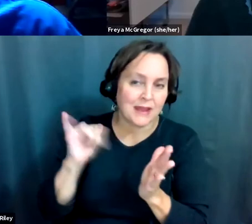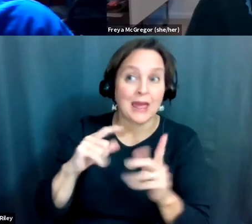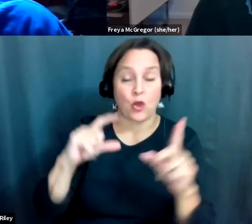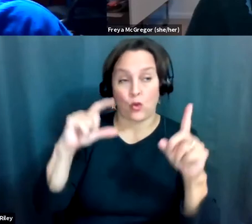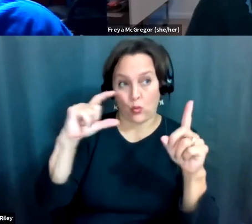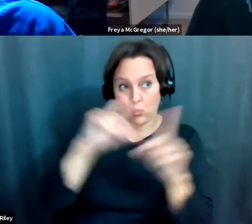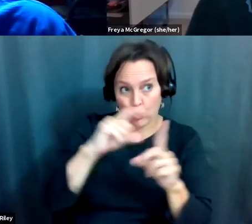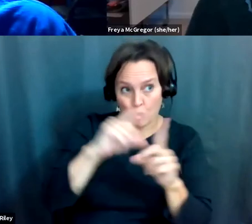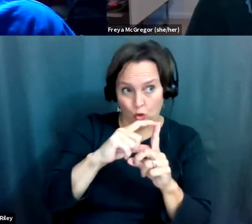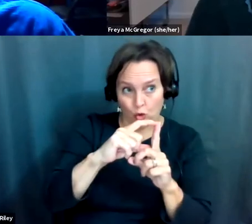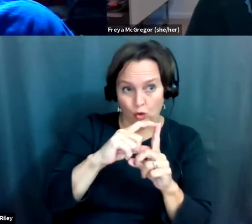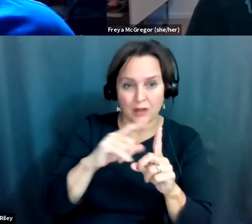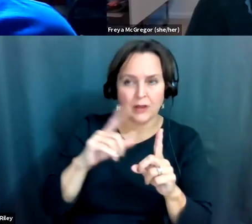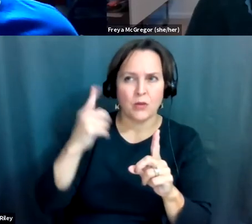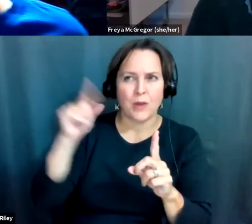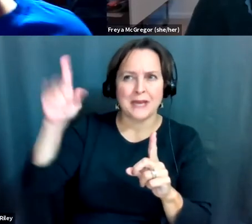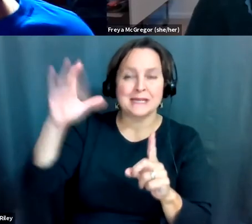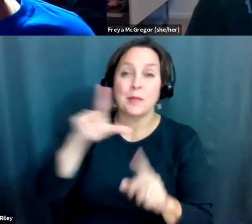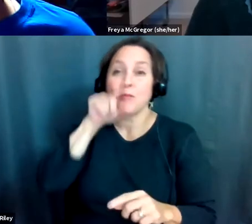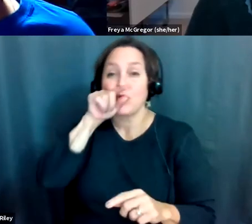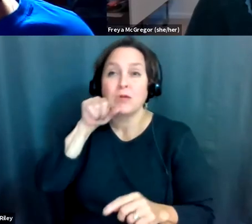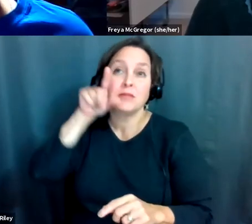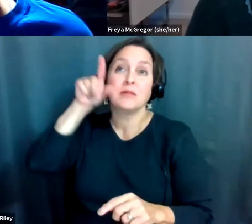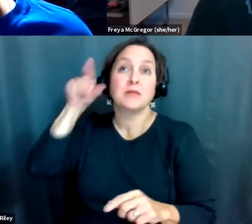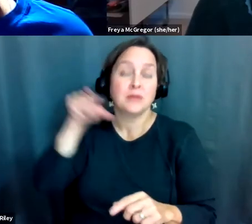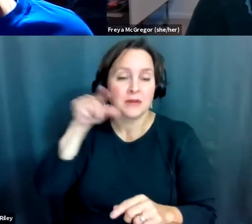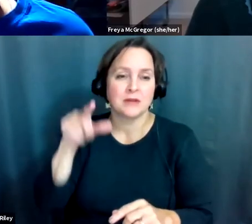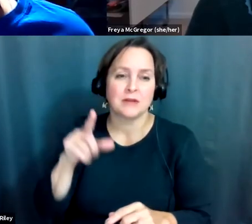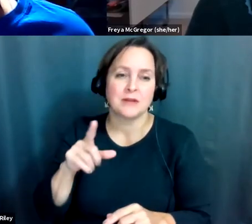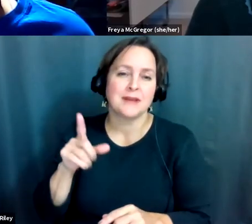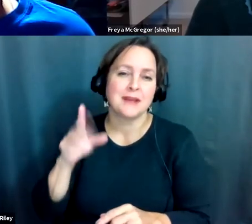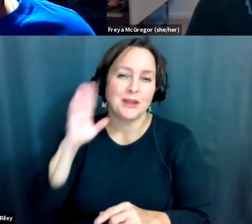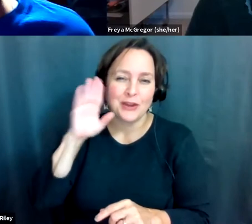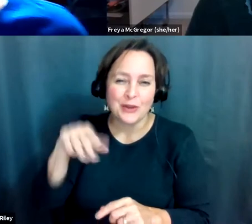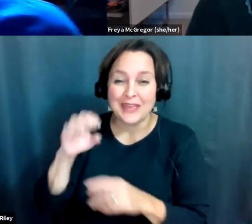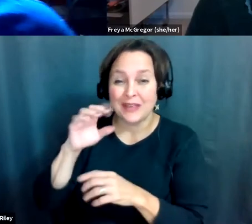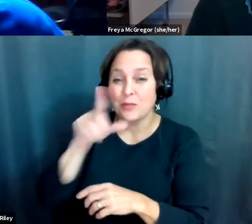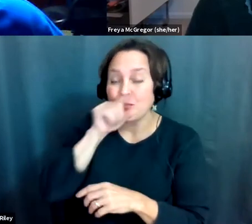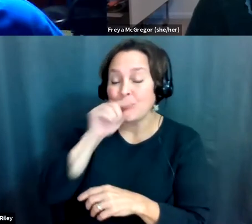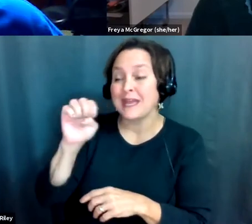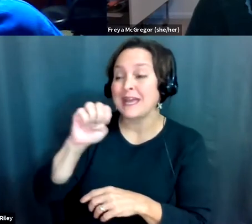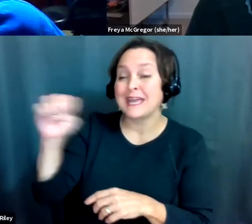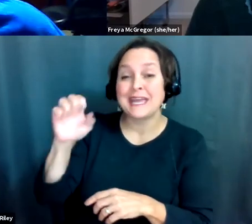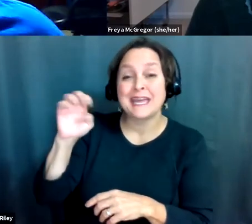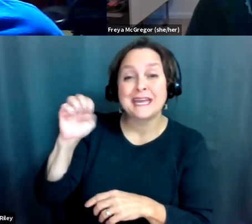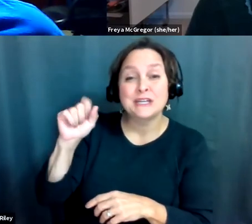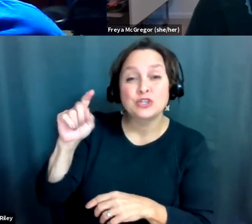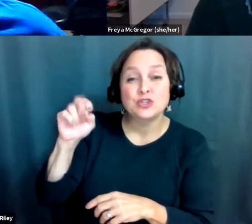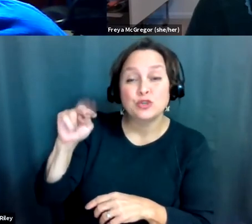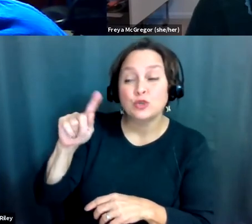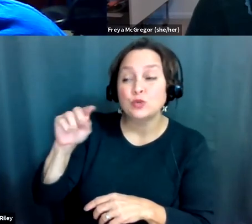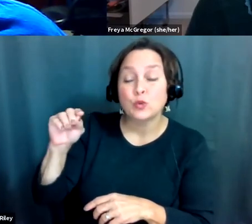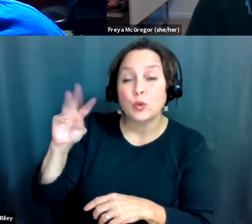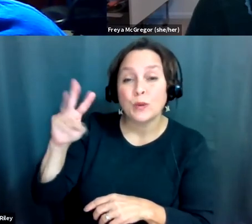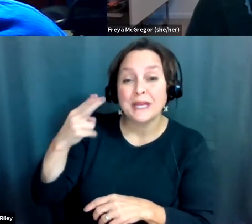seems to be saying. And of course it's the Eastern toe. He really doesn't say drink your tea, but it sounds like it to me. And I, I love using